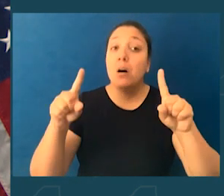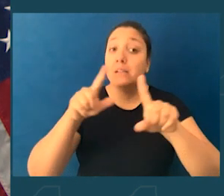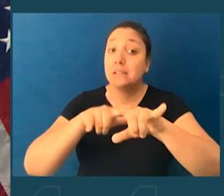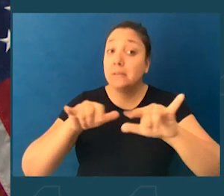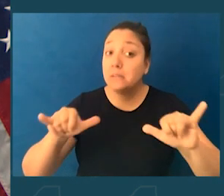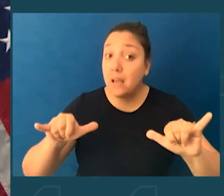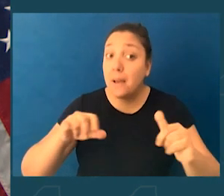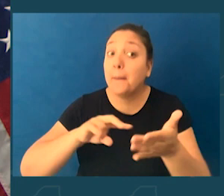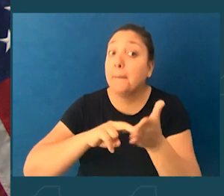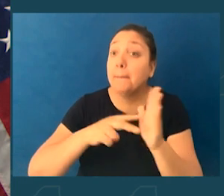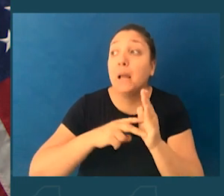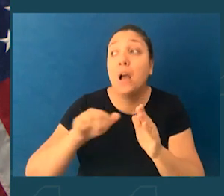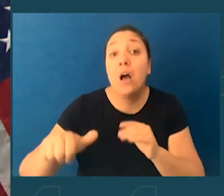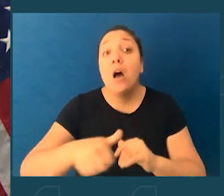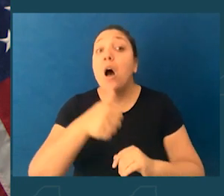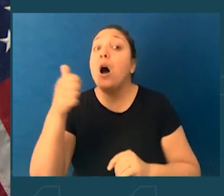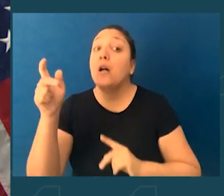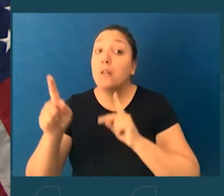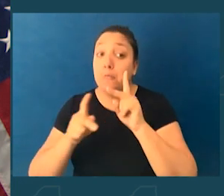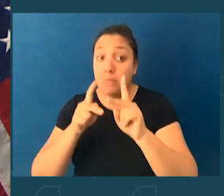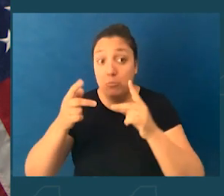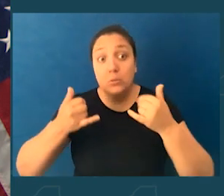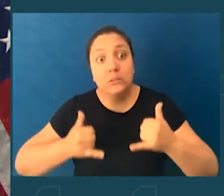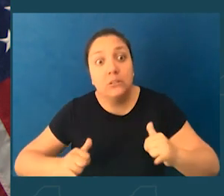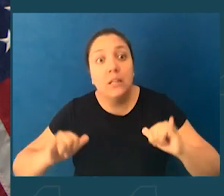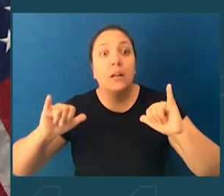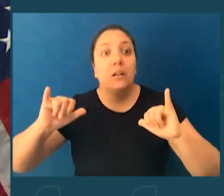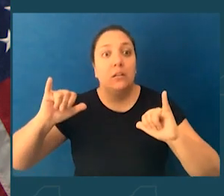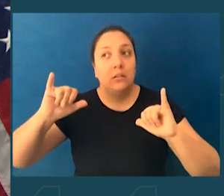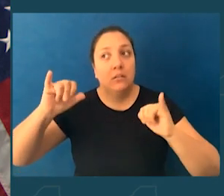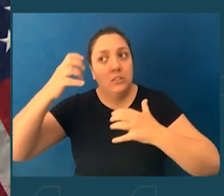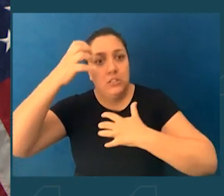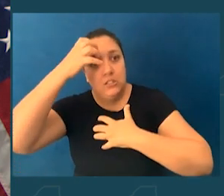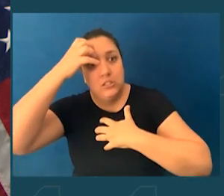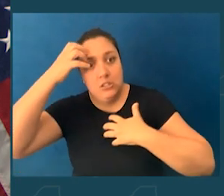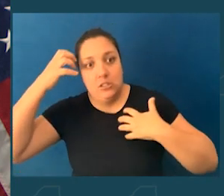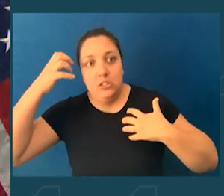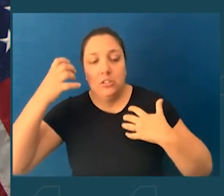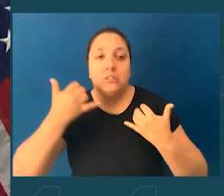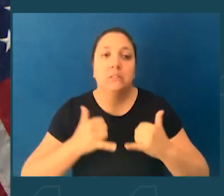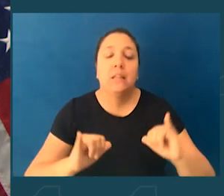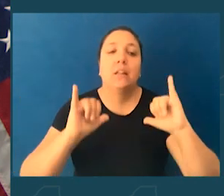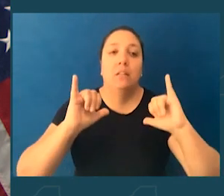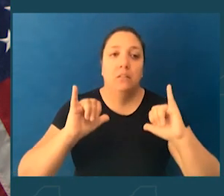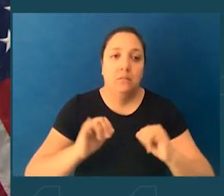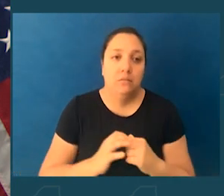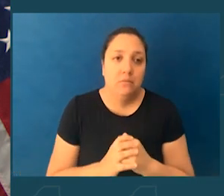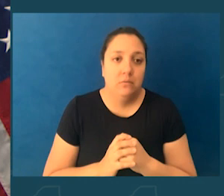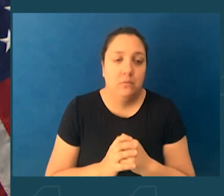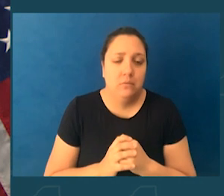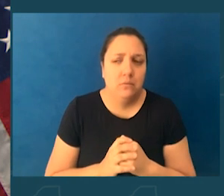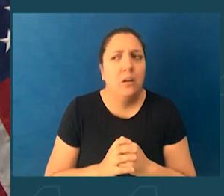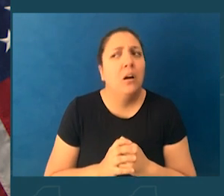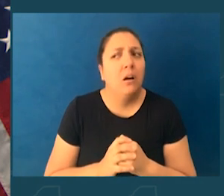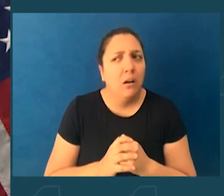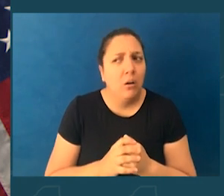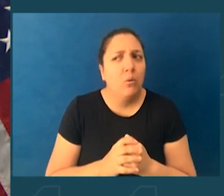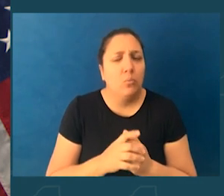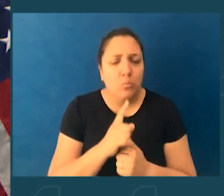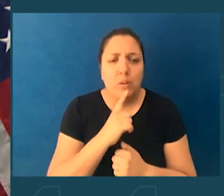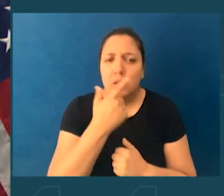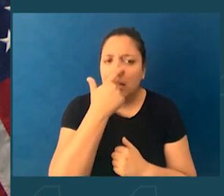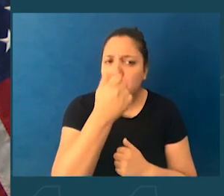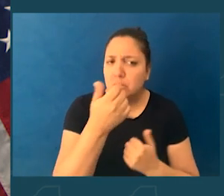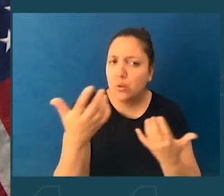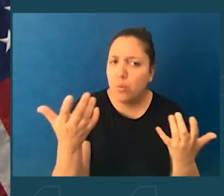people that are still living with it. And you know what's incredible is our young people are reporting distress